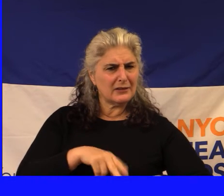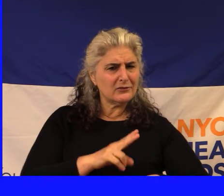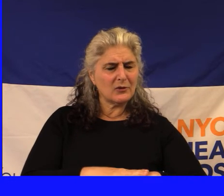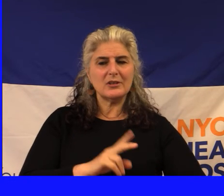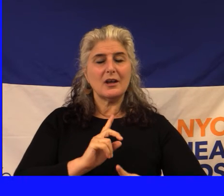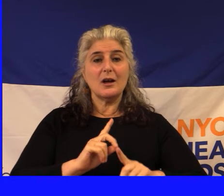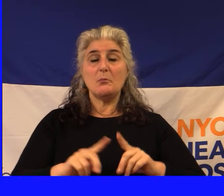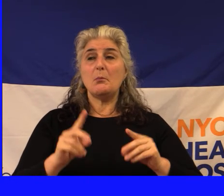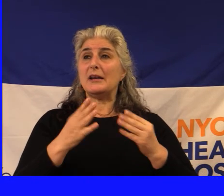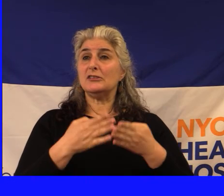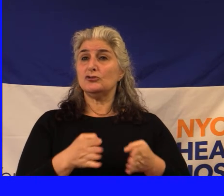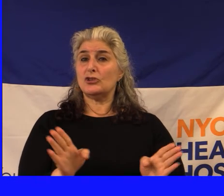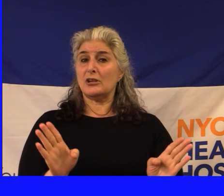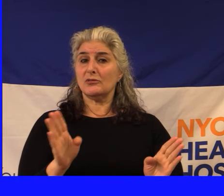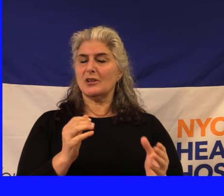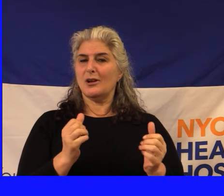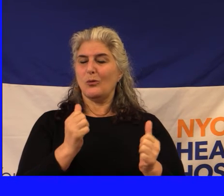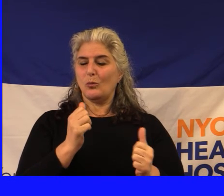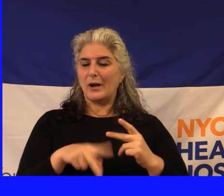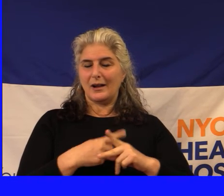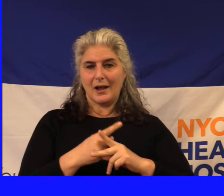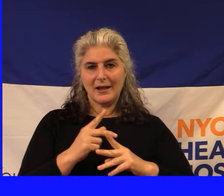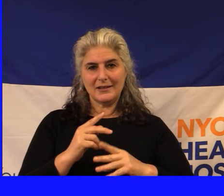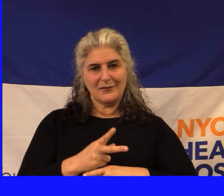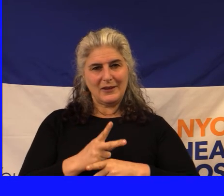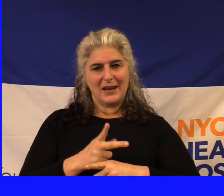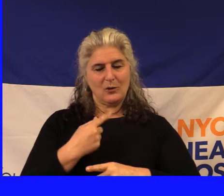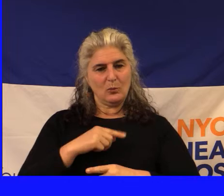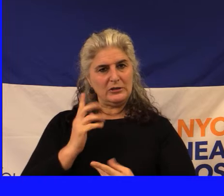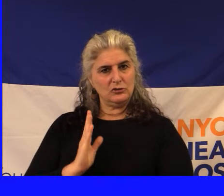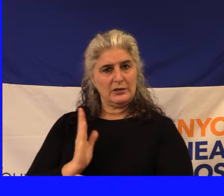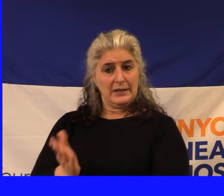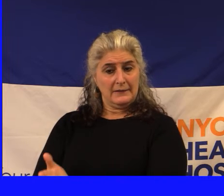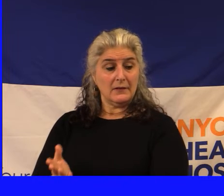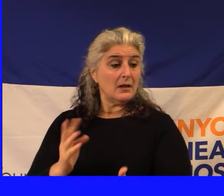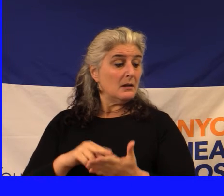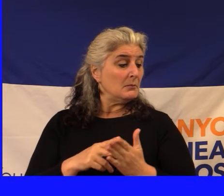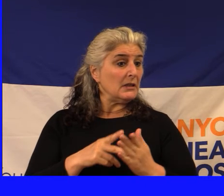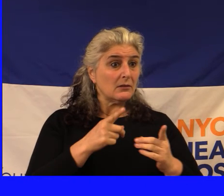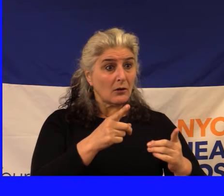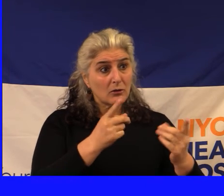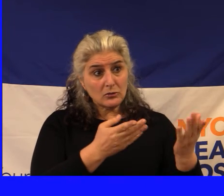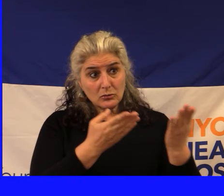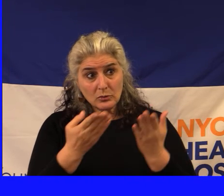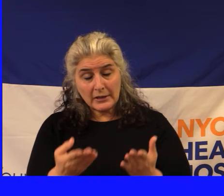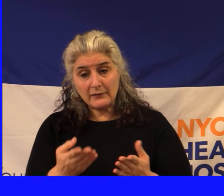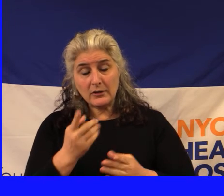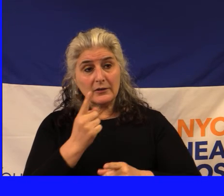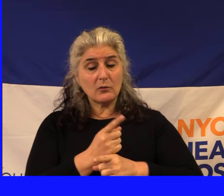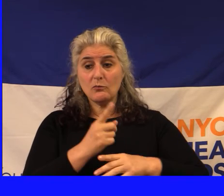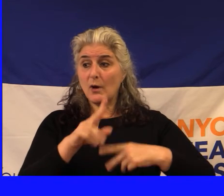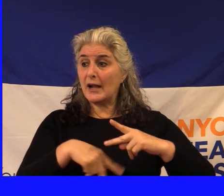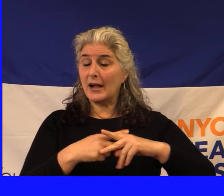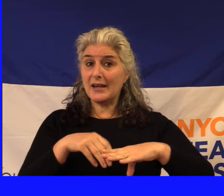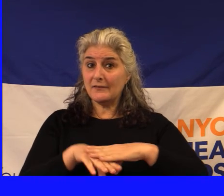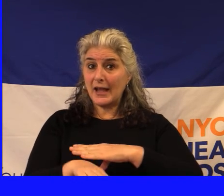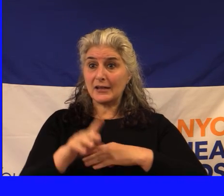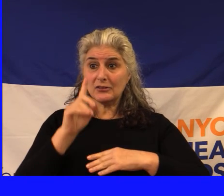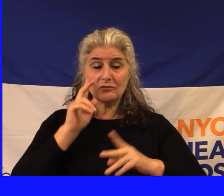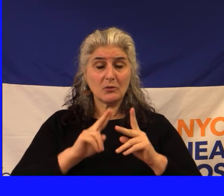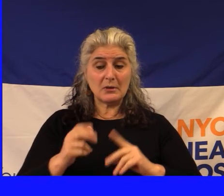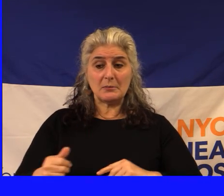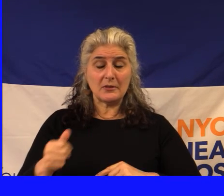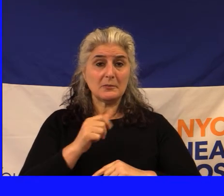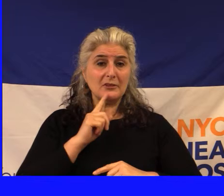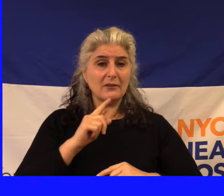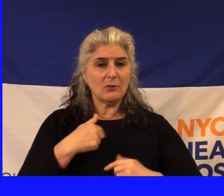more broadly, what care we're supposed to deliver. Are you delivering the right access of care for people who are